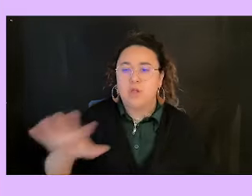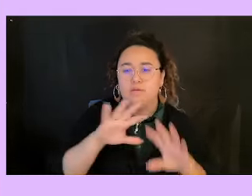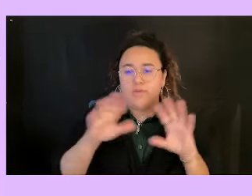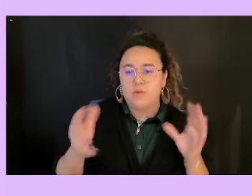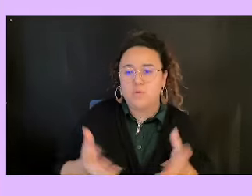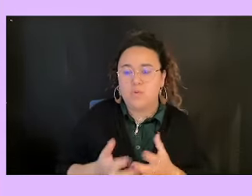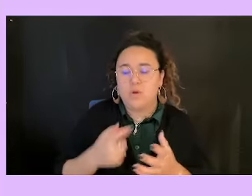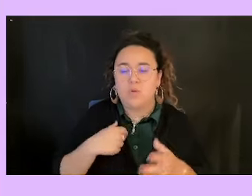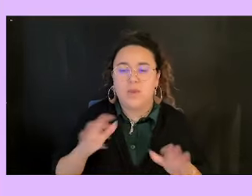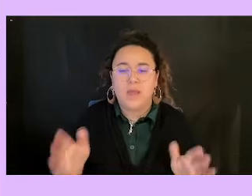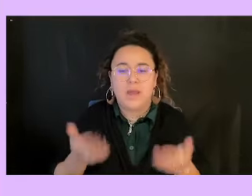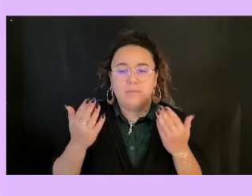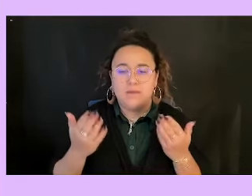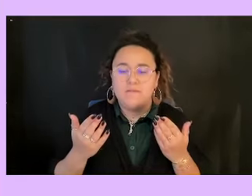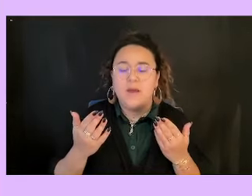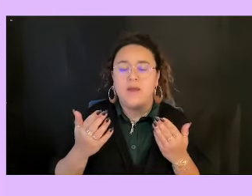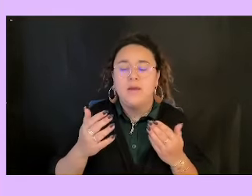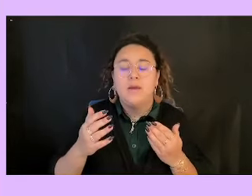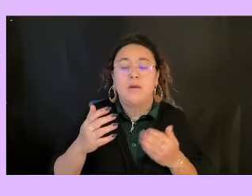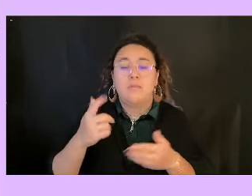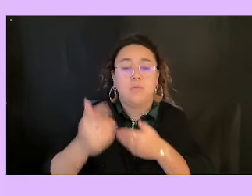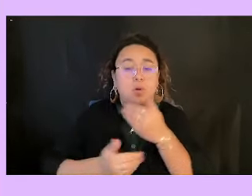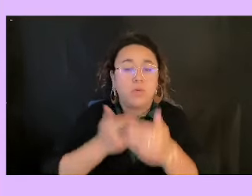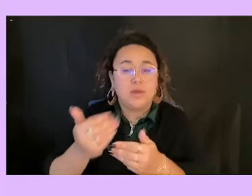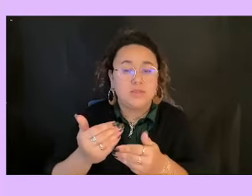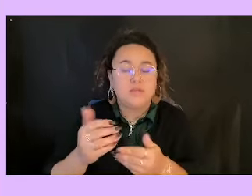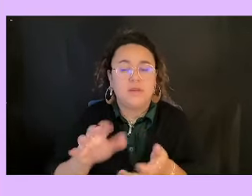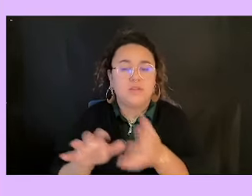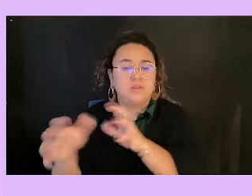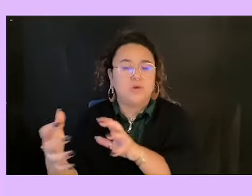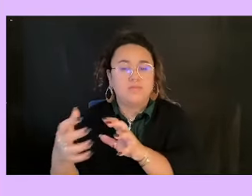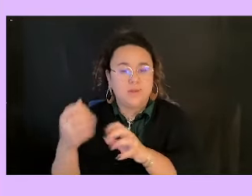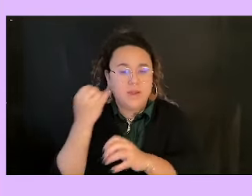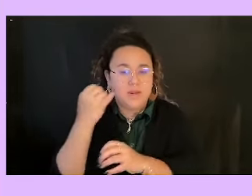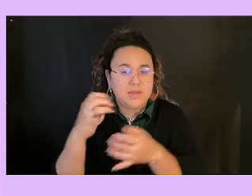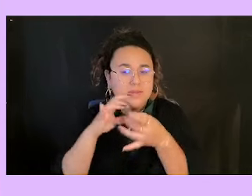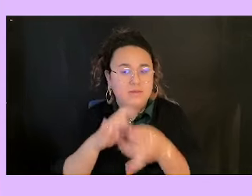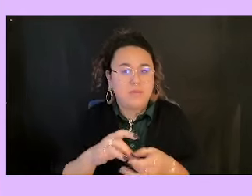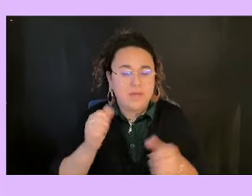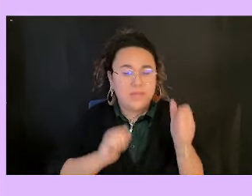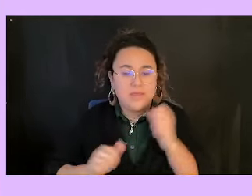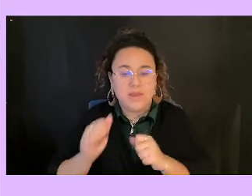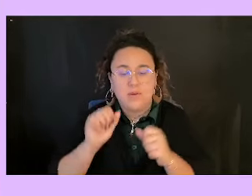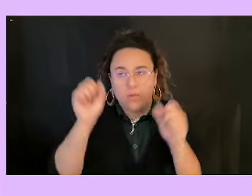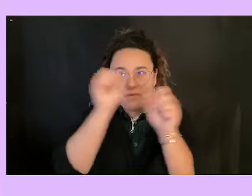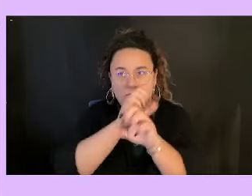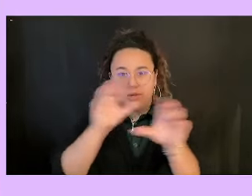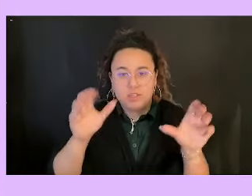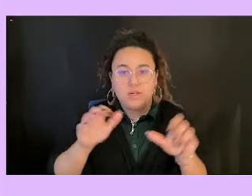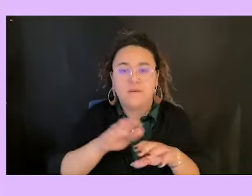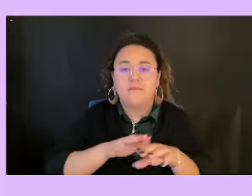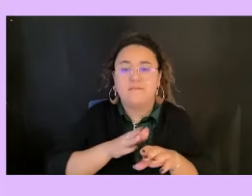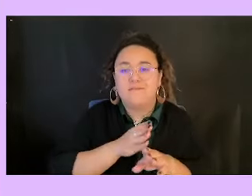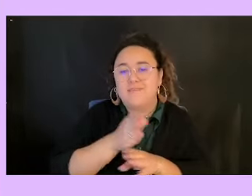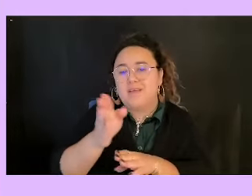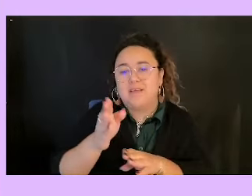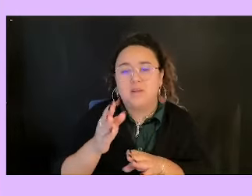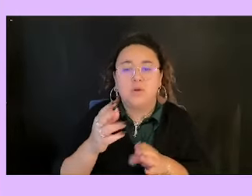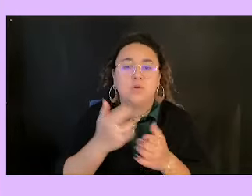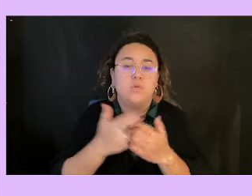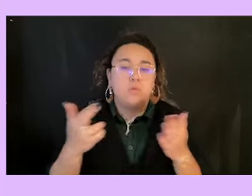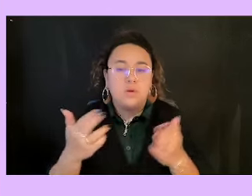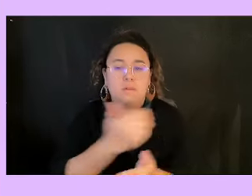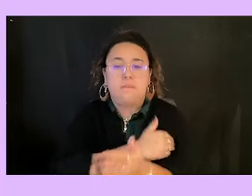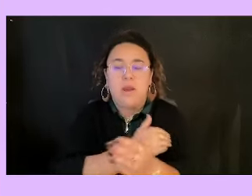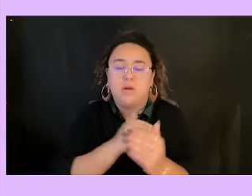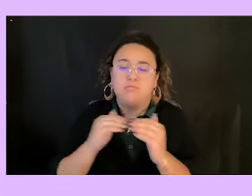progressive and disruptive ideas about theater. We envision a theater field where resources and power are shared equitably in